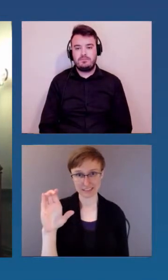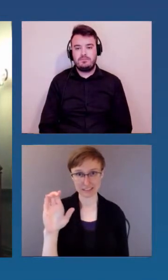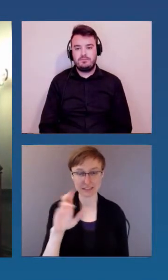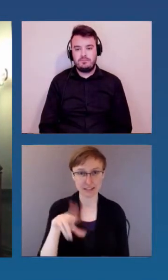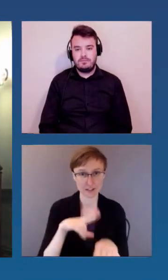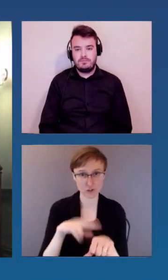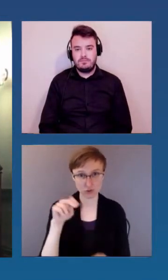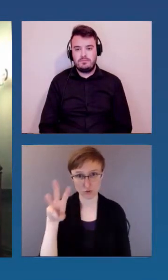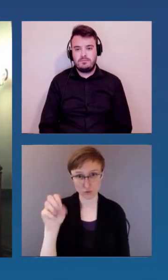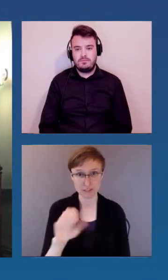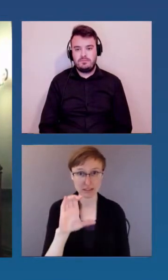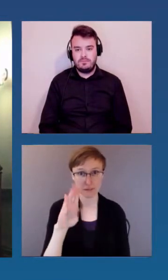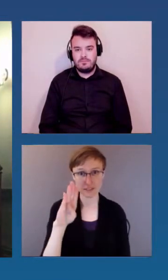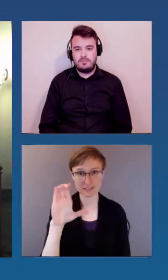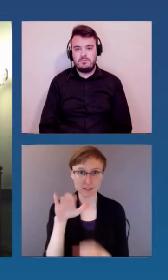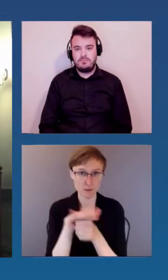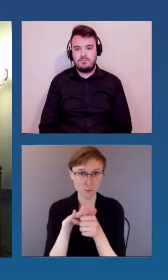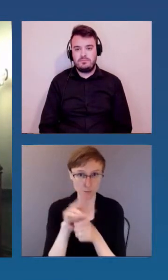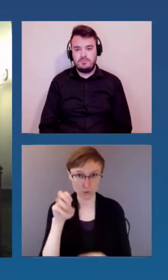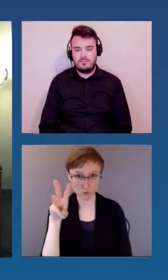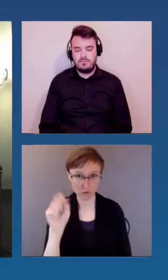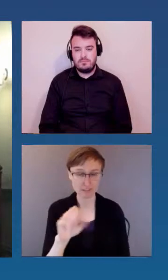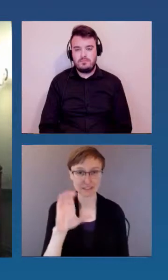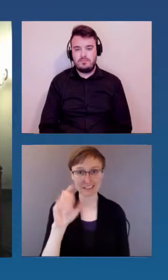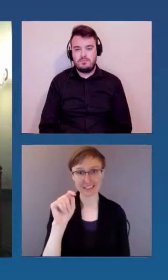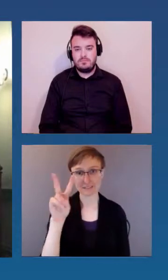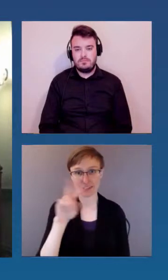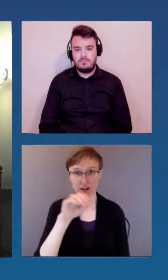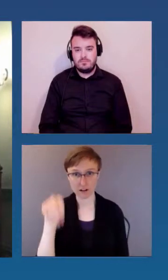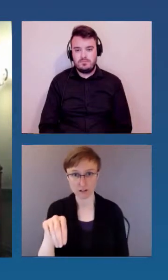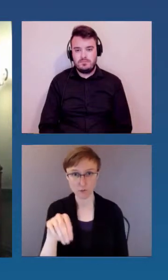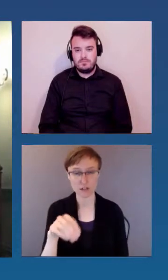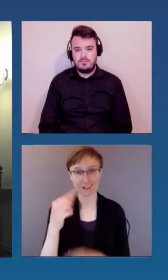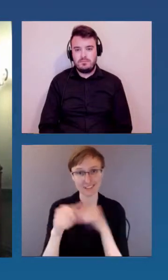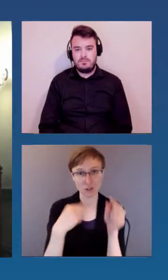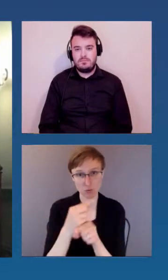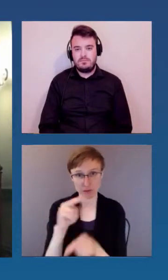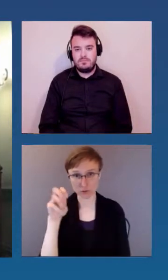to respond to this pandemic this fall. Merci beaucoup. Thank you.